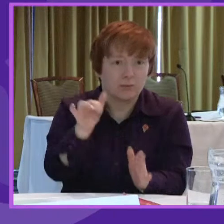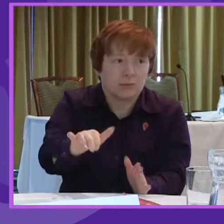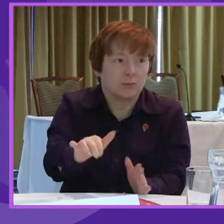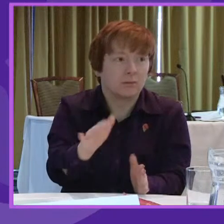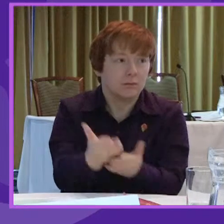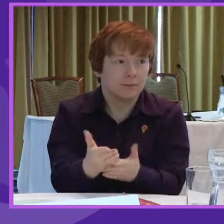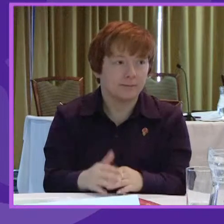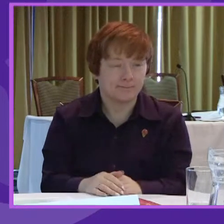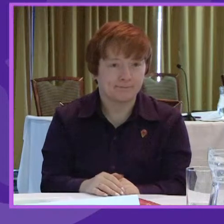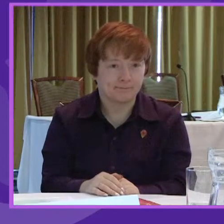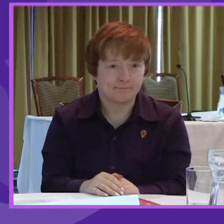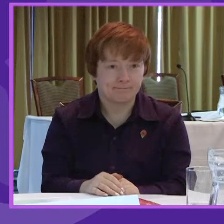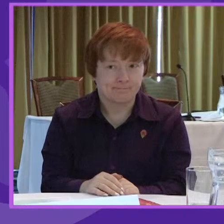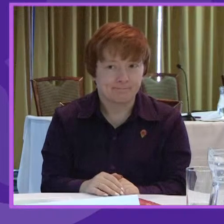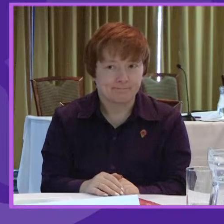that as well.